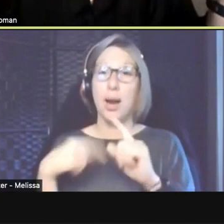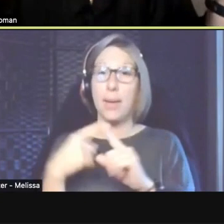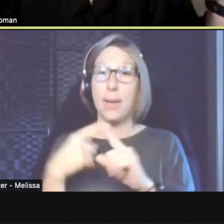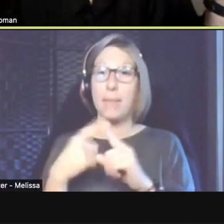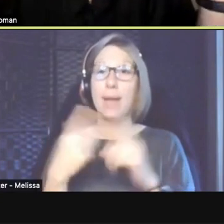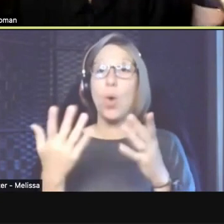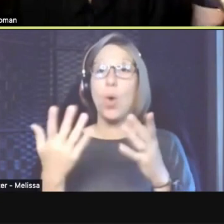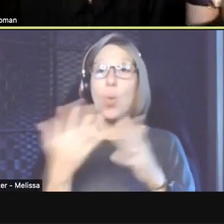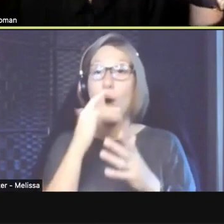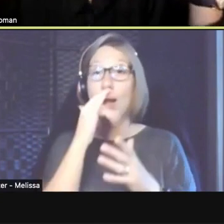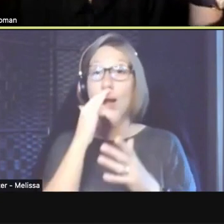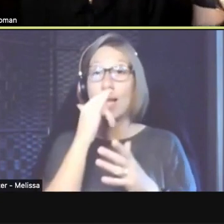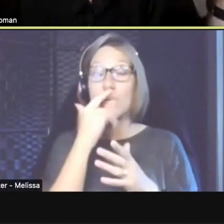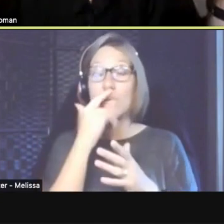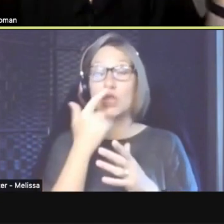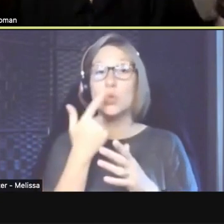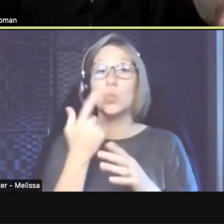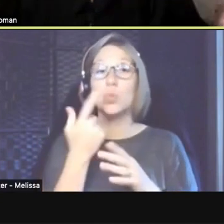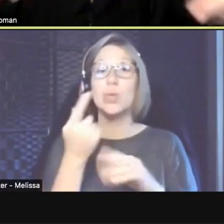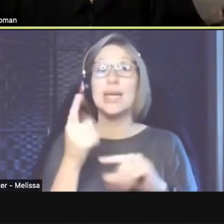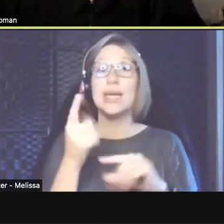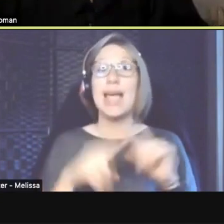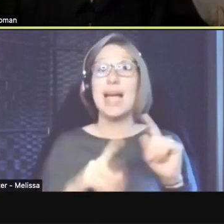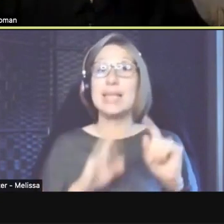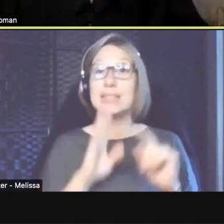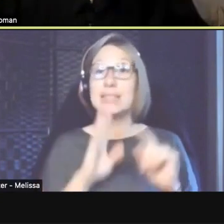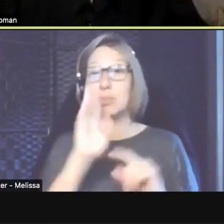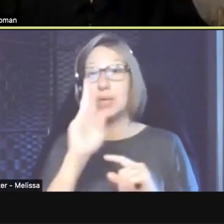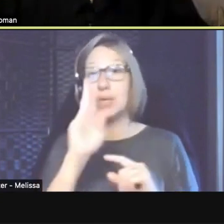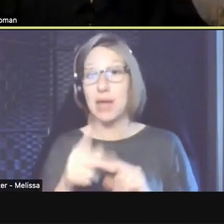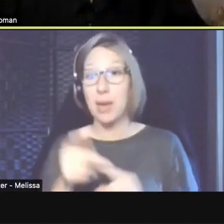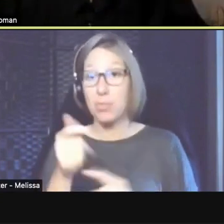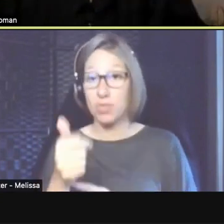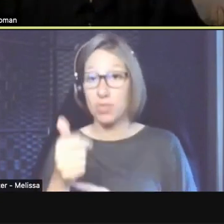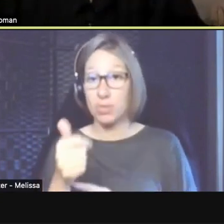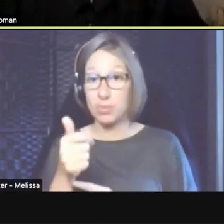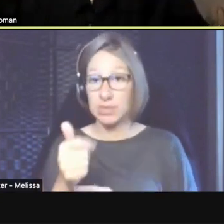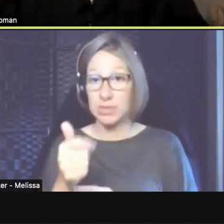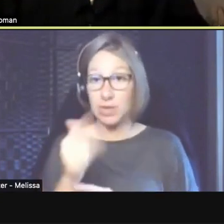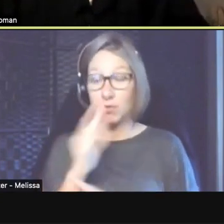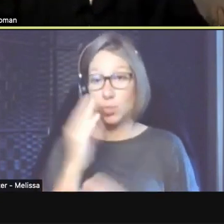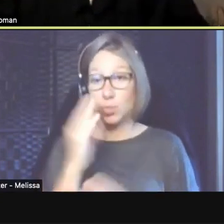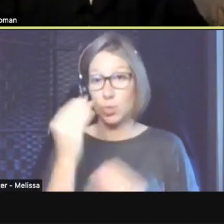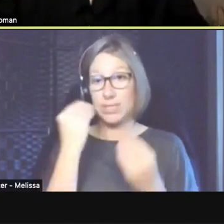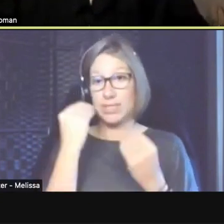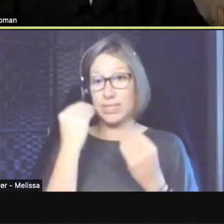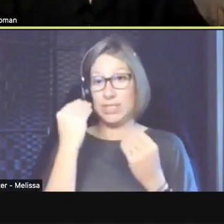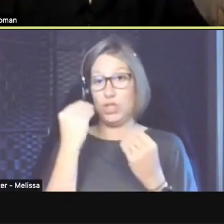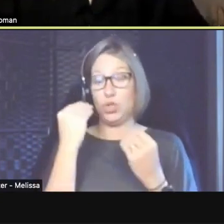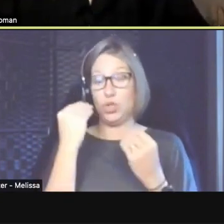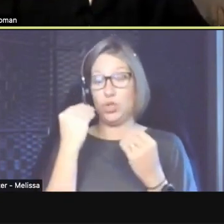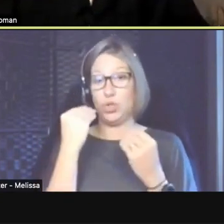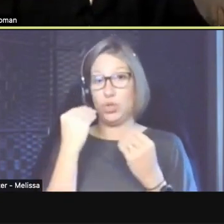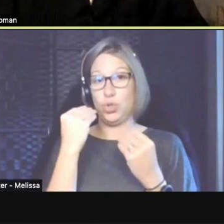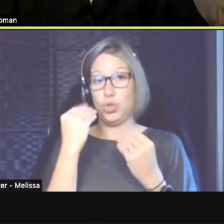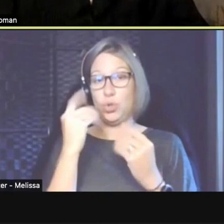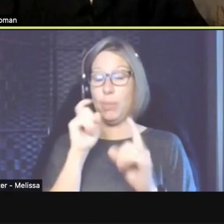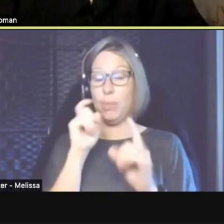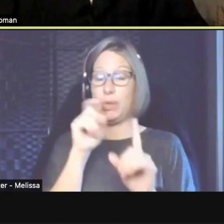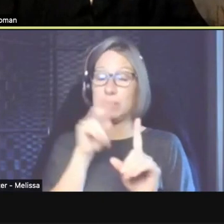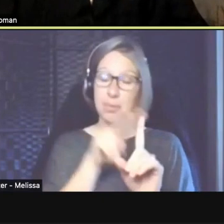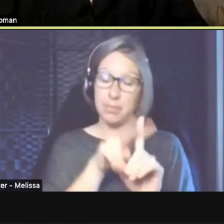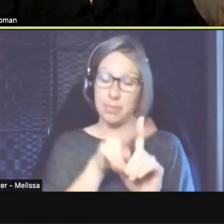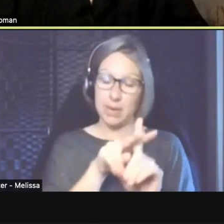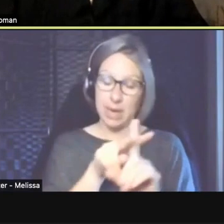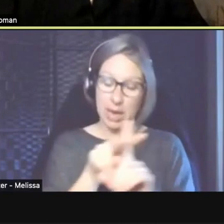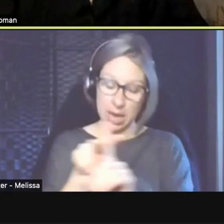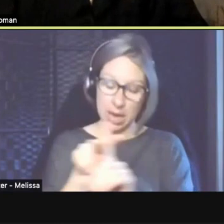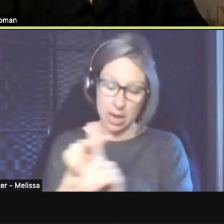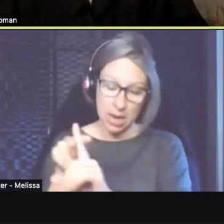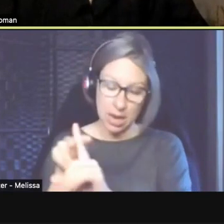teach us. And we must apply this as we know it to all children.